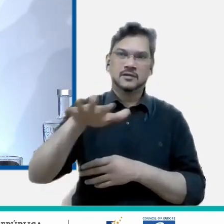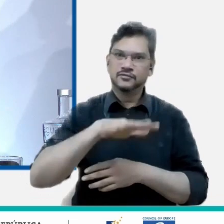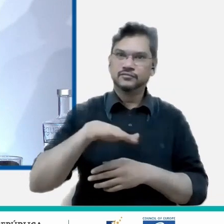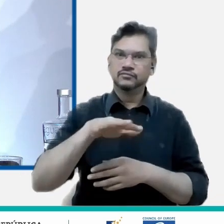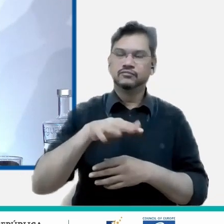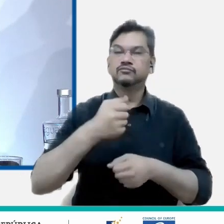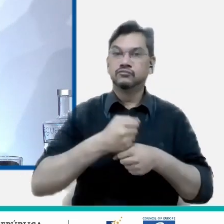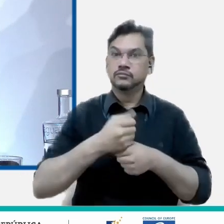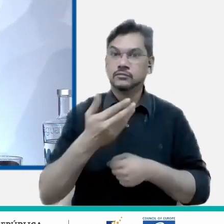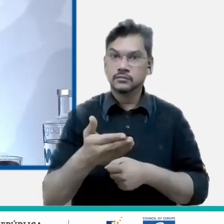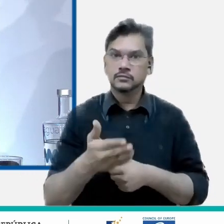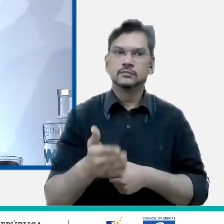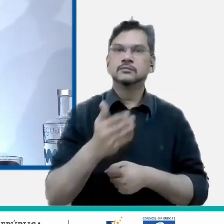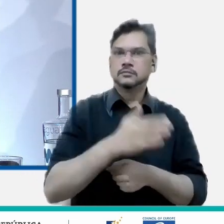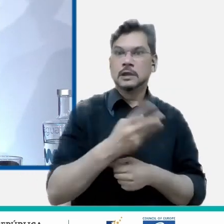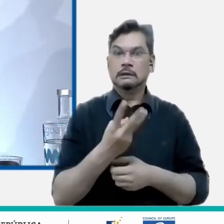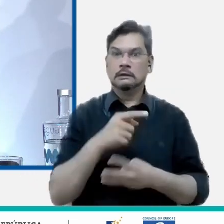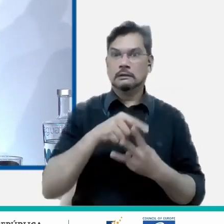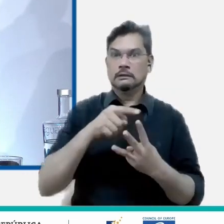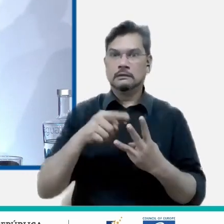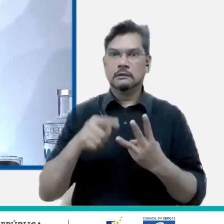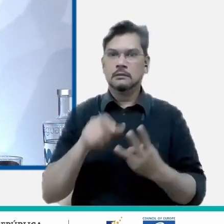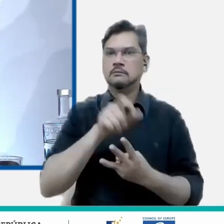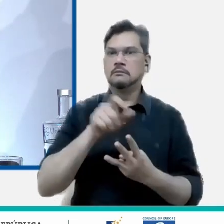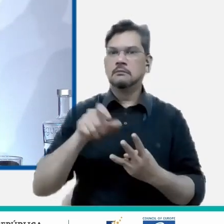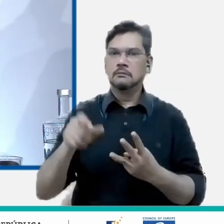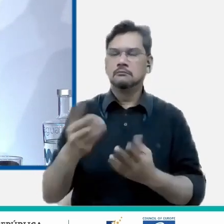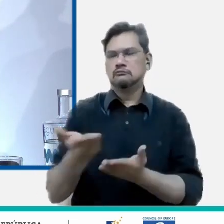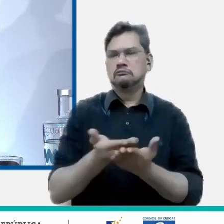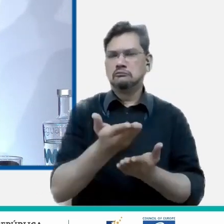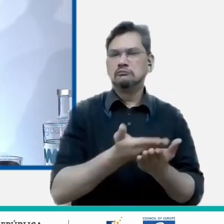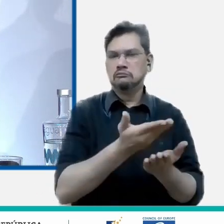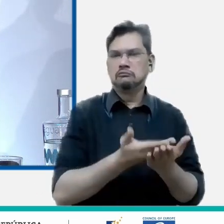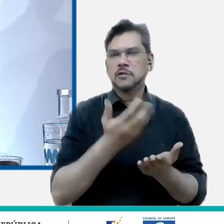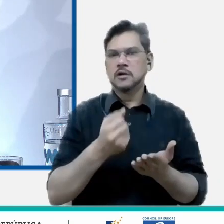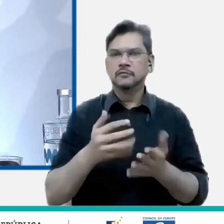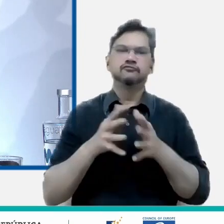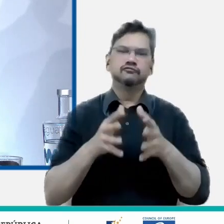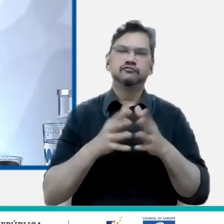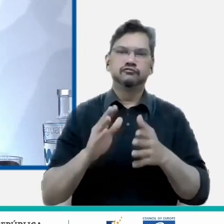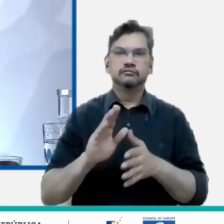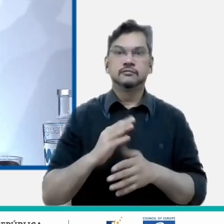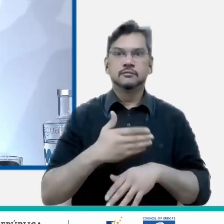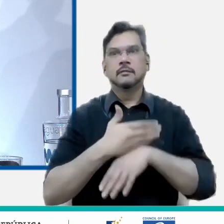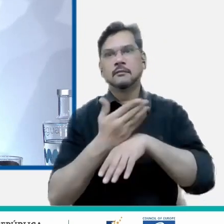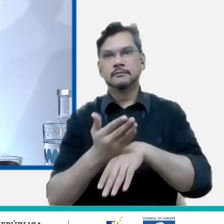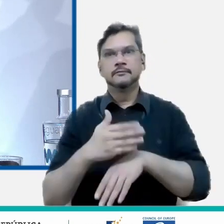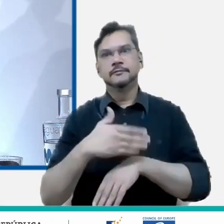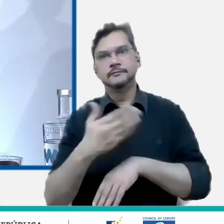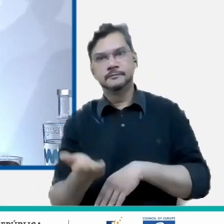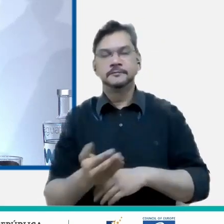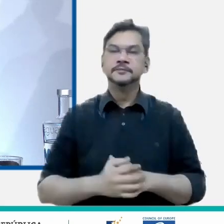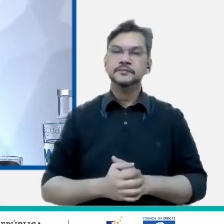Center for Emergency Situations and Disaster Risk Reduction. Dear colleagues, dear friends, we